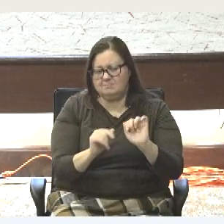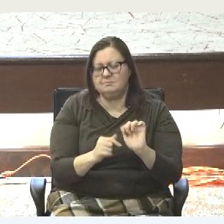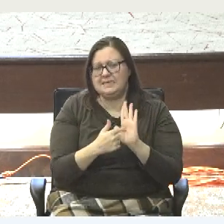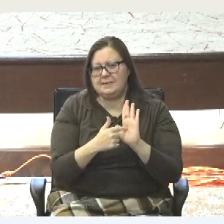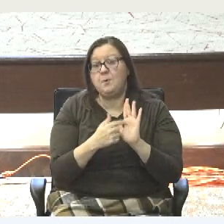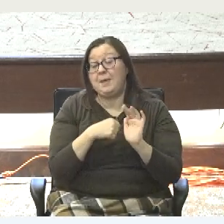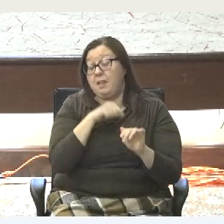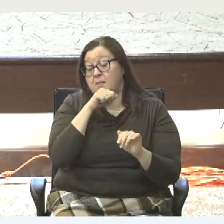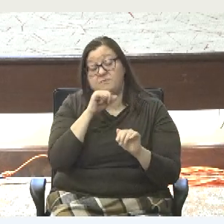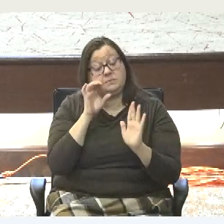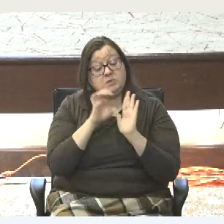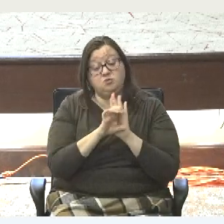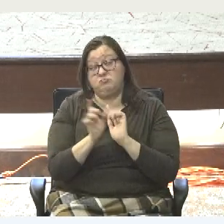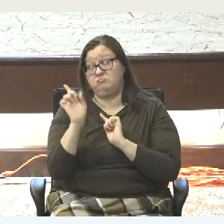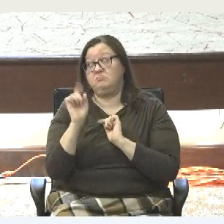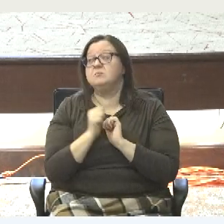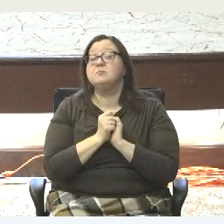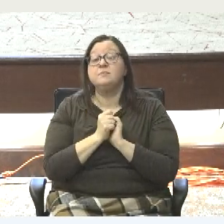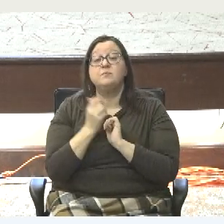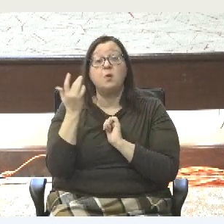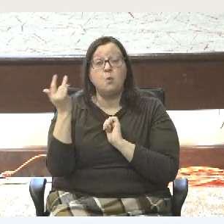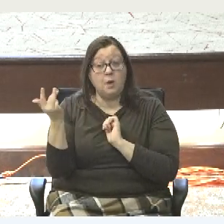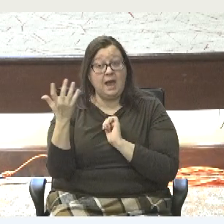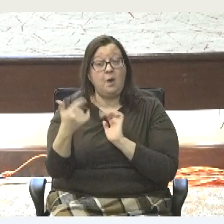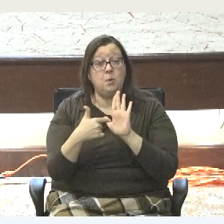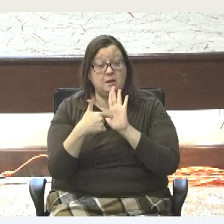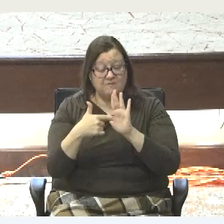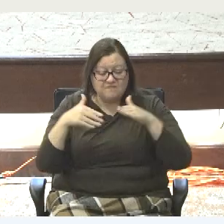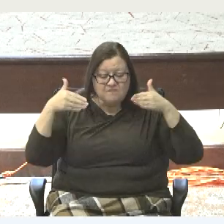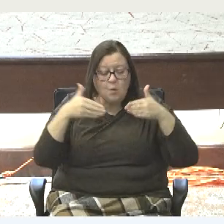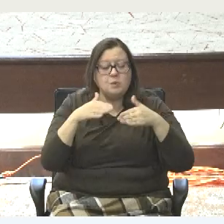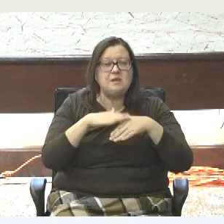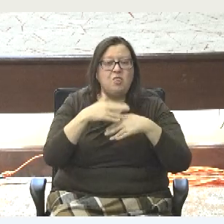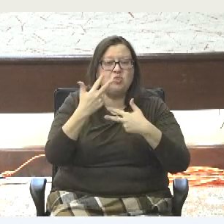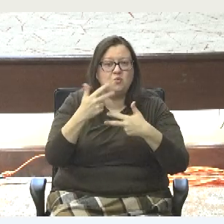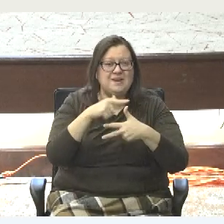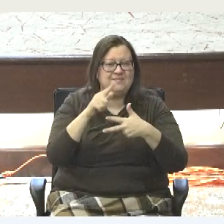this picture. Simply because I want to focus on the 3